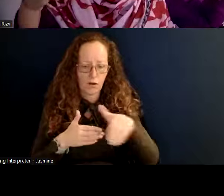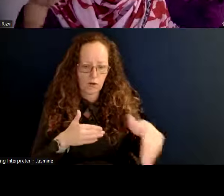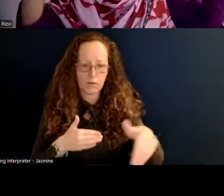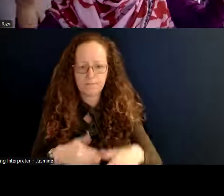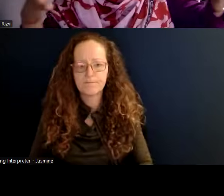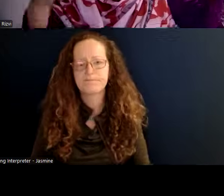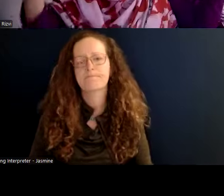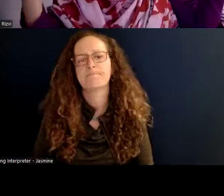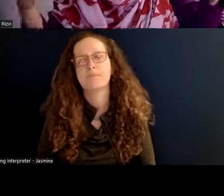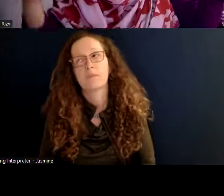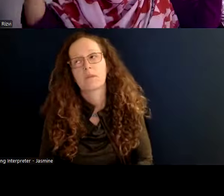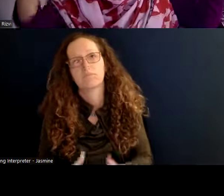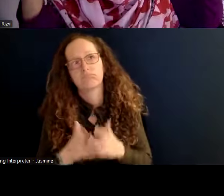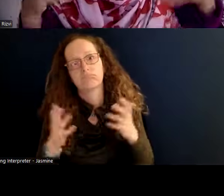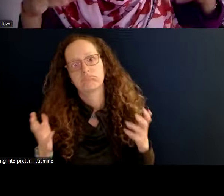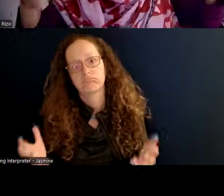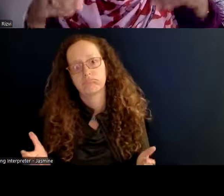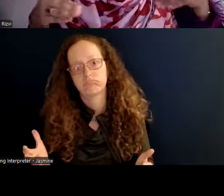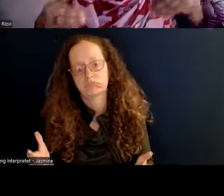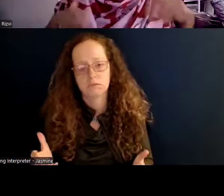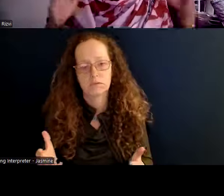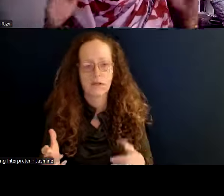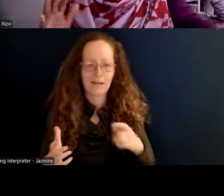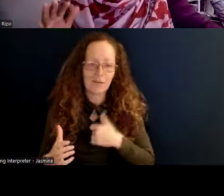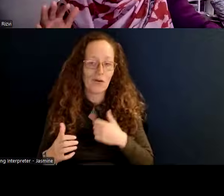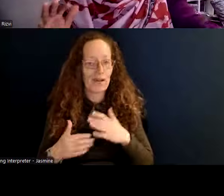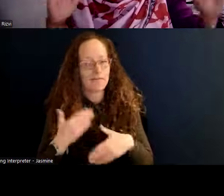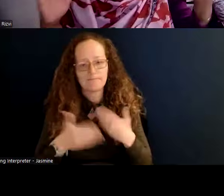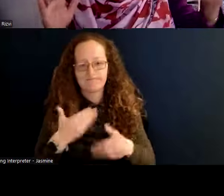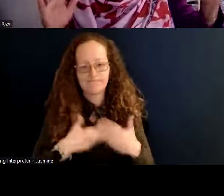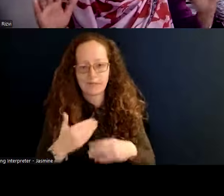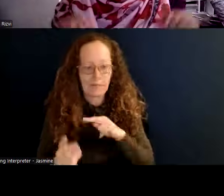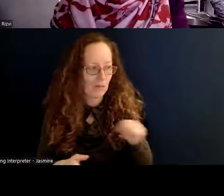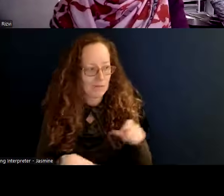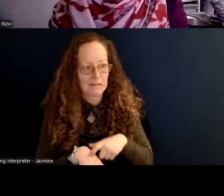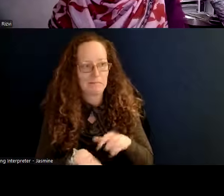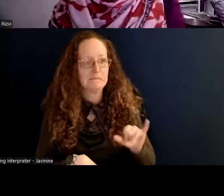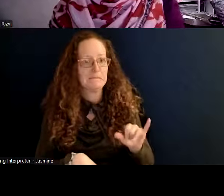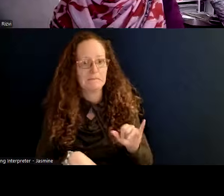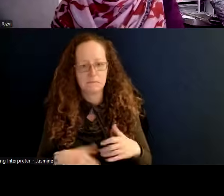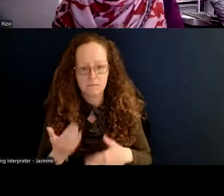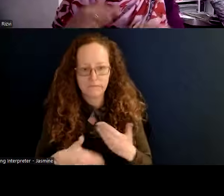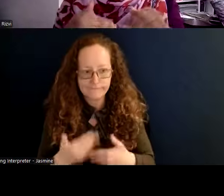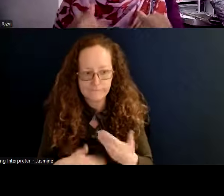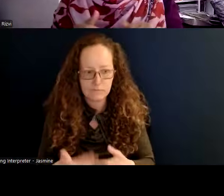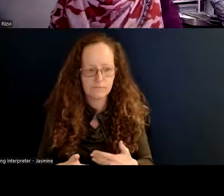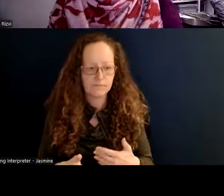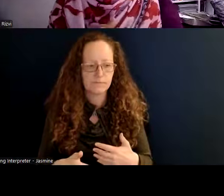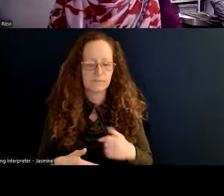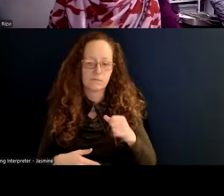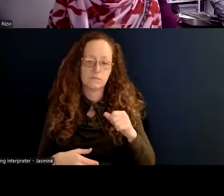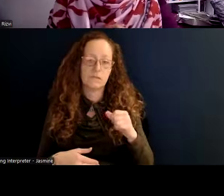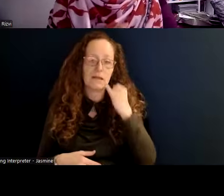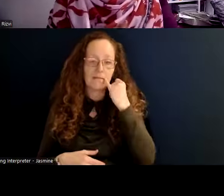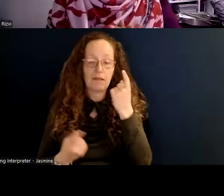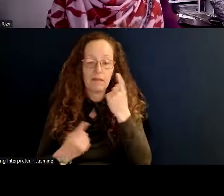there's so much there. I'm sorry, I have to kind of keep moving. I'm just looking at the time and I'm like, oh my. So we're also thinking of care at the site